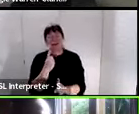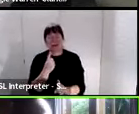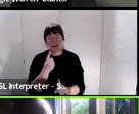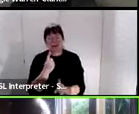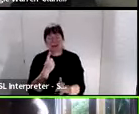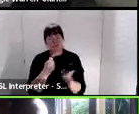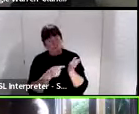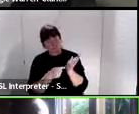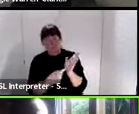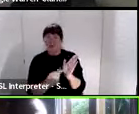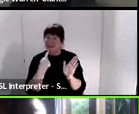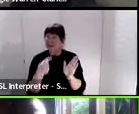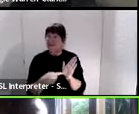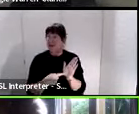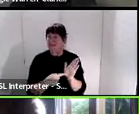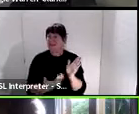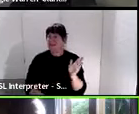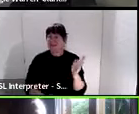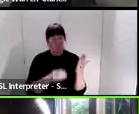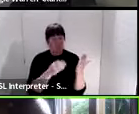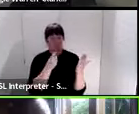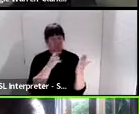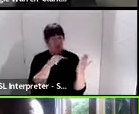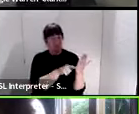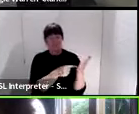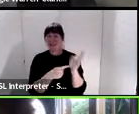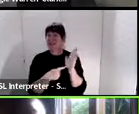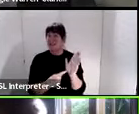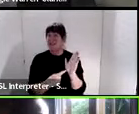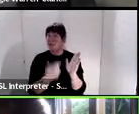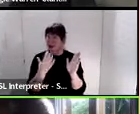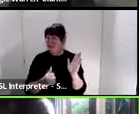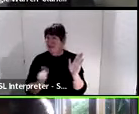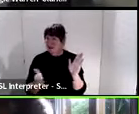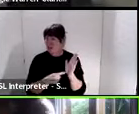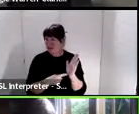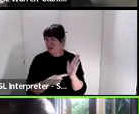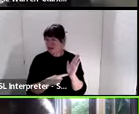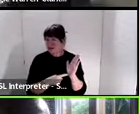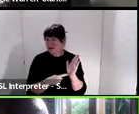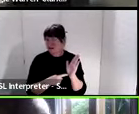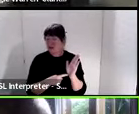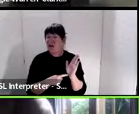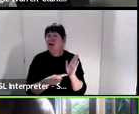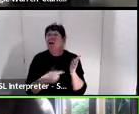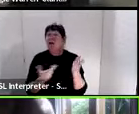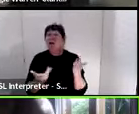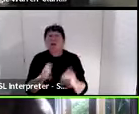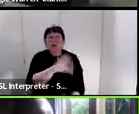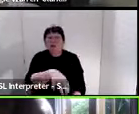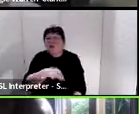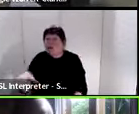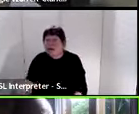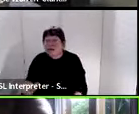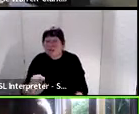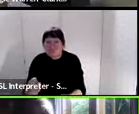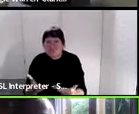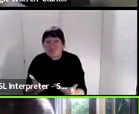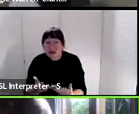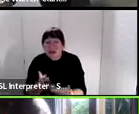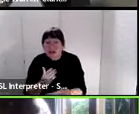Okay, that's a really simple bit of legislation that already exists. Do organisations do that